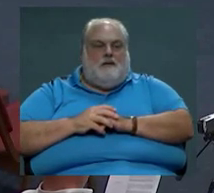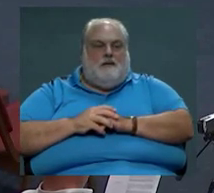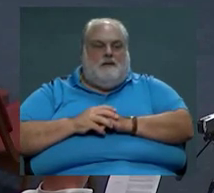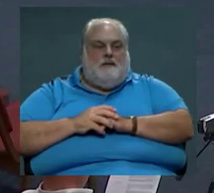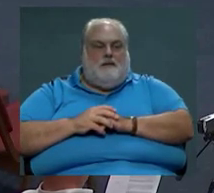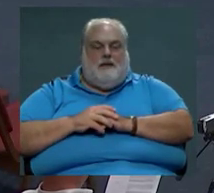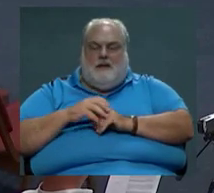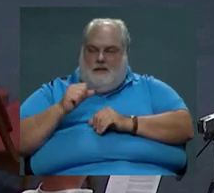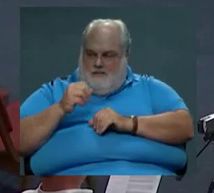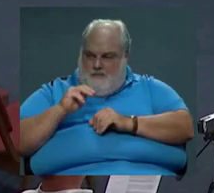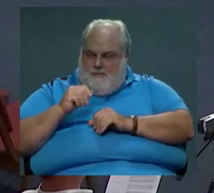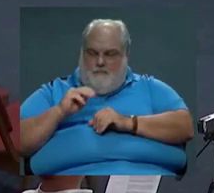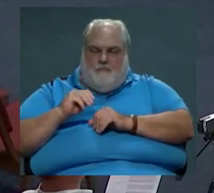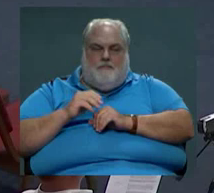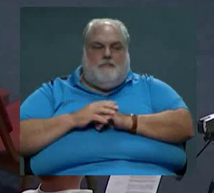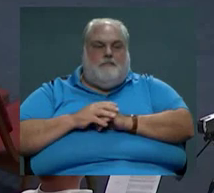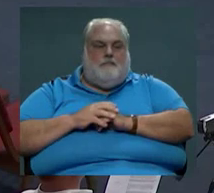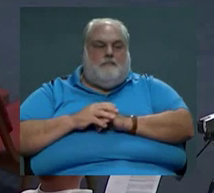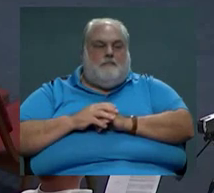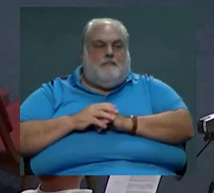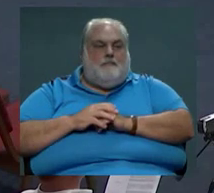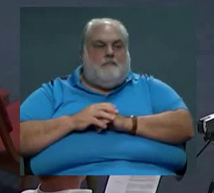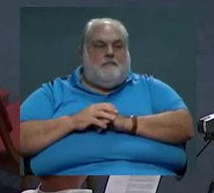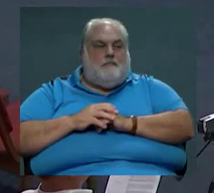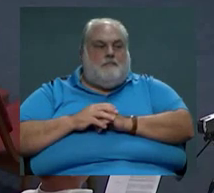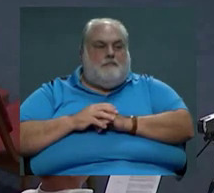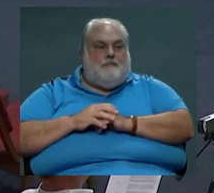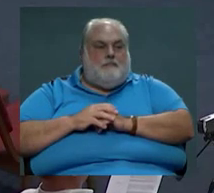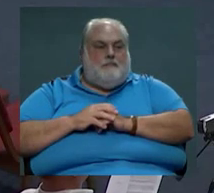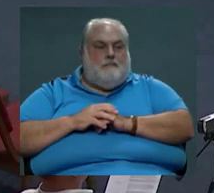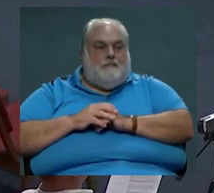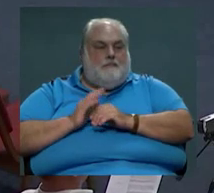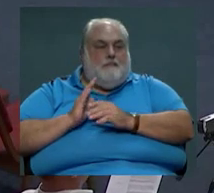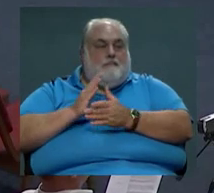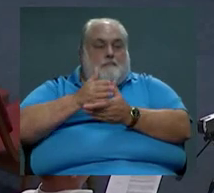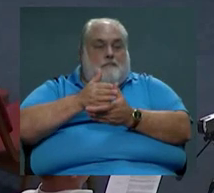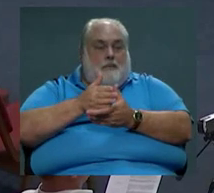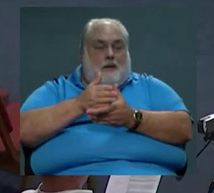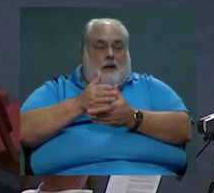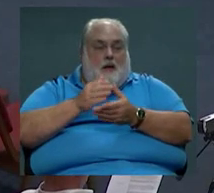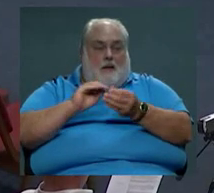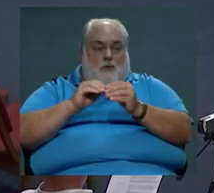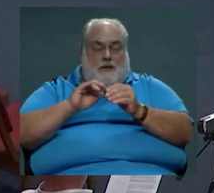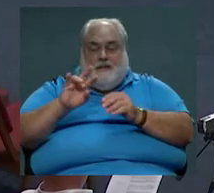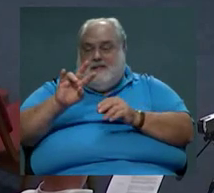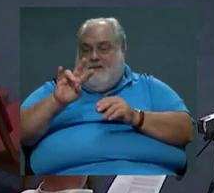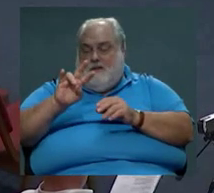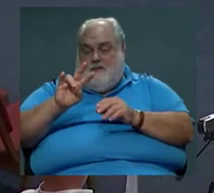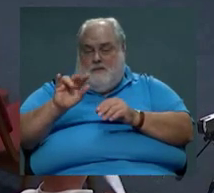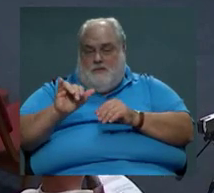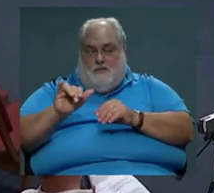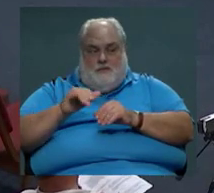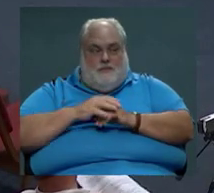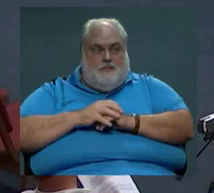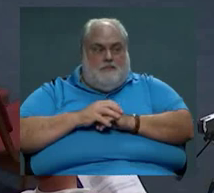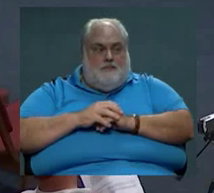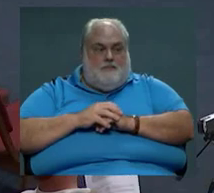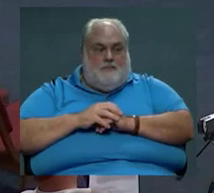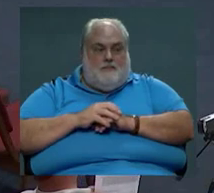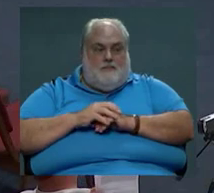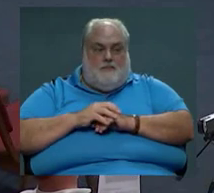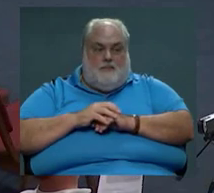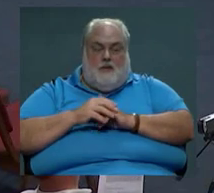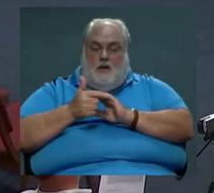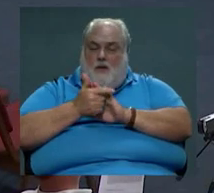Yes, ma'am. Thank you. Mr. Carpenter. I also would like information on item number 7, please. Mr.